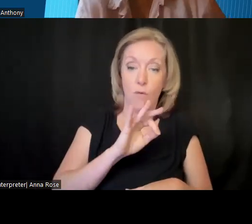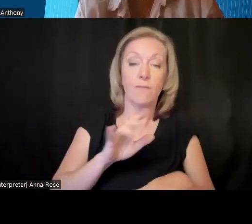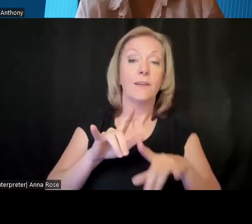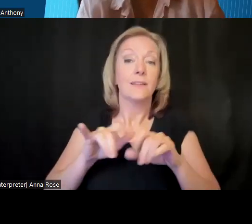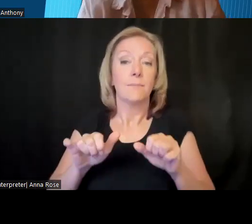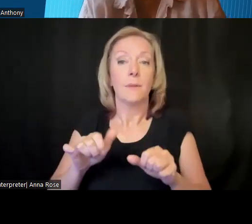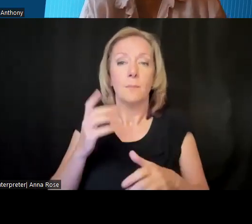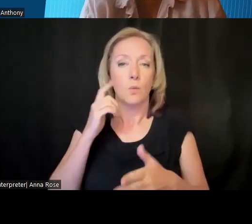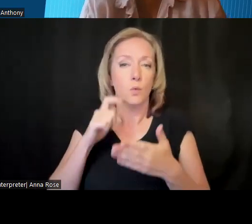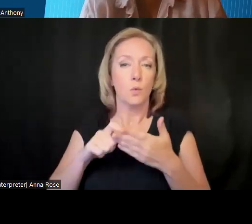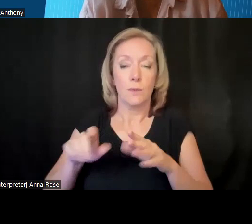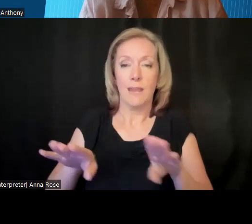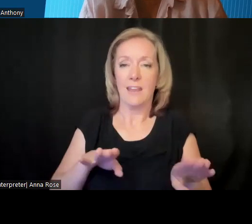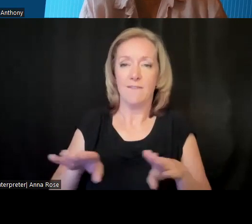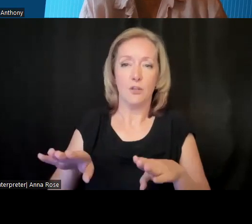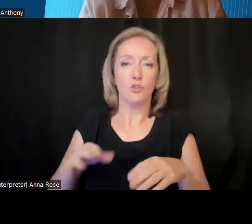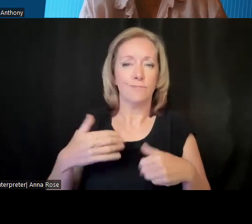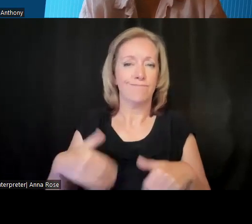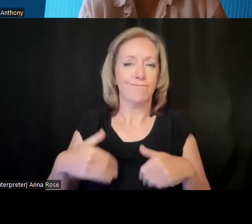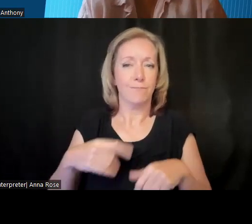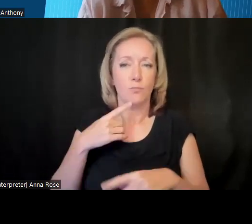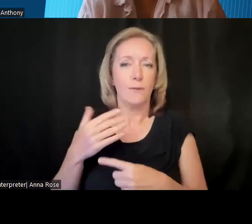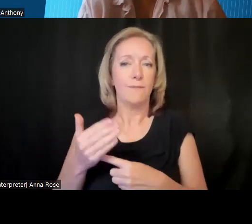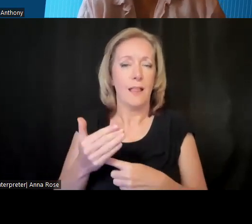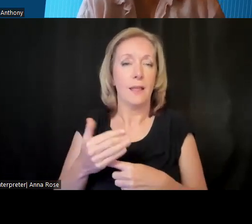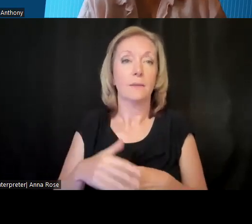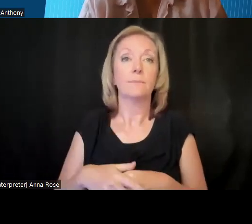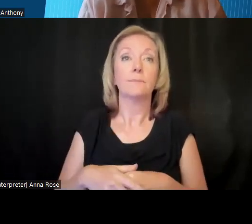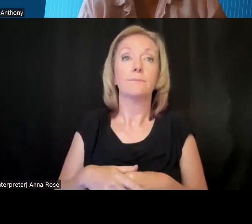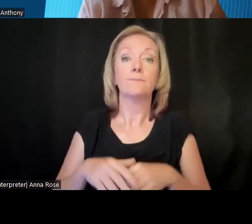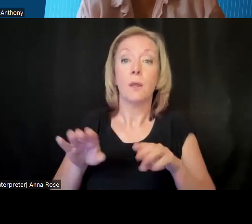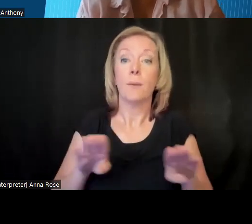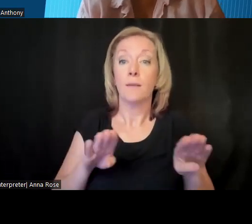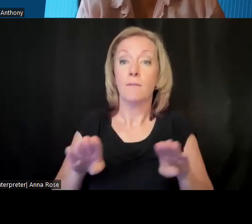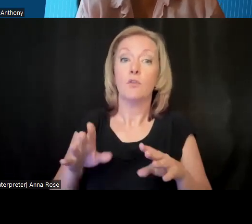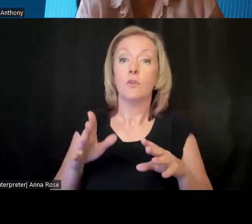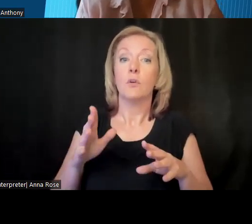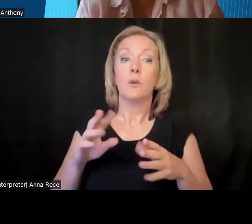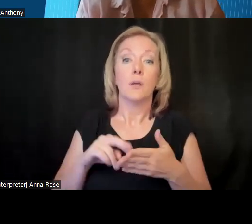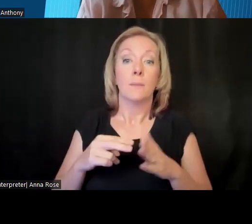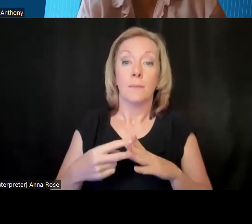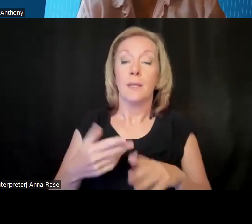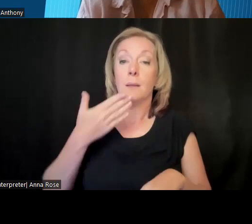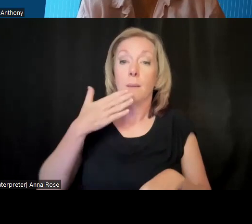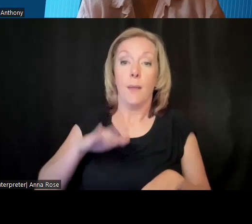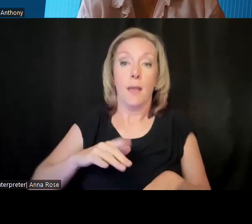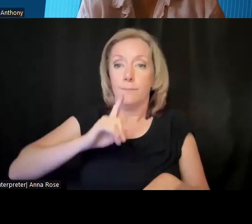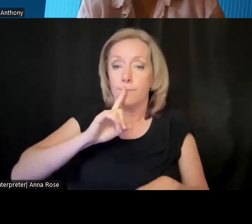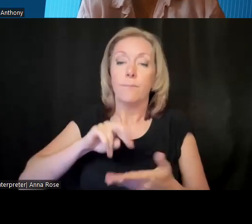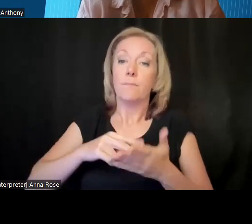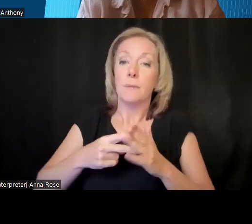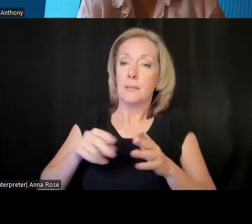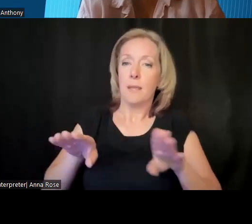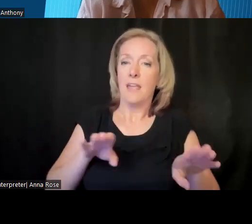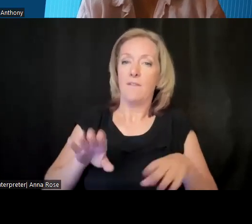may see some behaviors that give you these further red flags. So when we talk about behavior, we're not talking about bad behavior. We're just talking about what